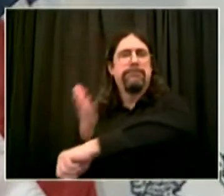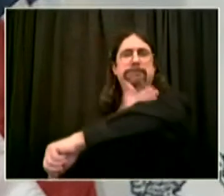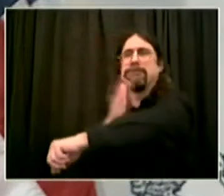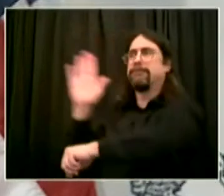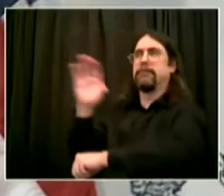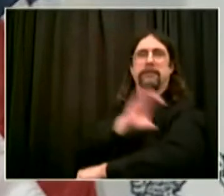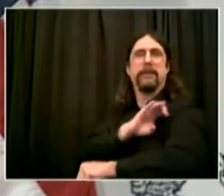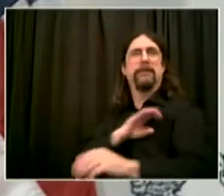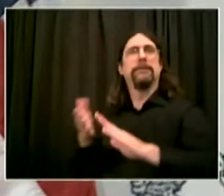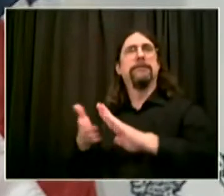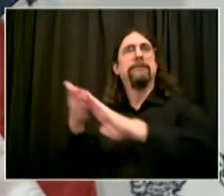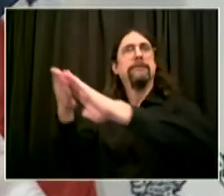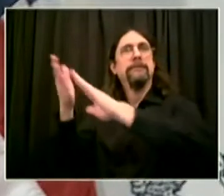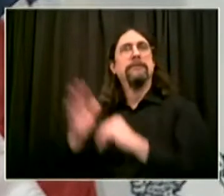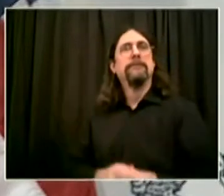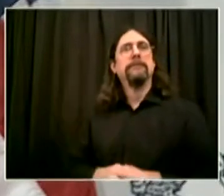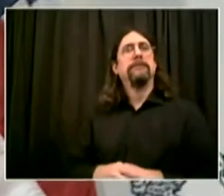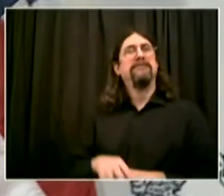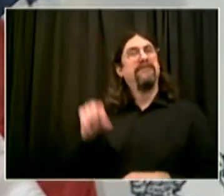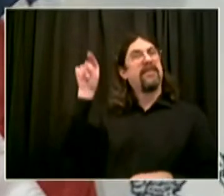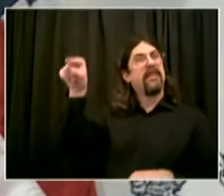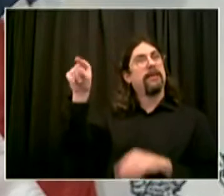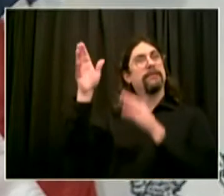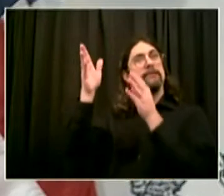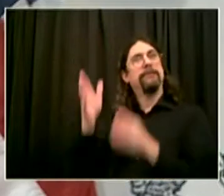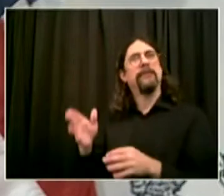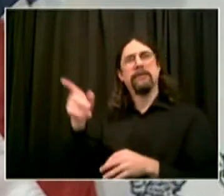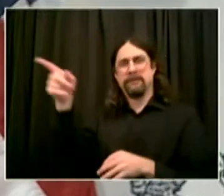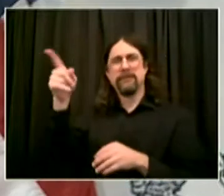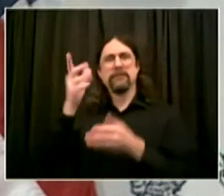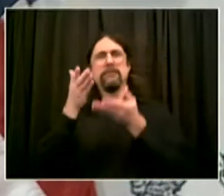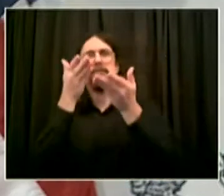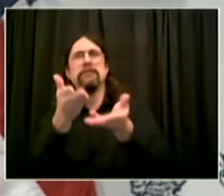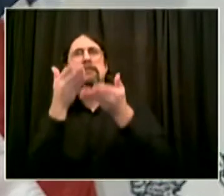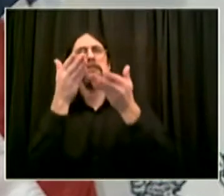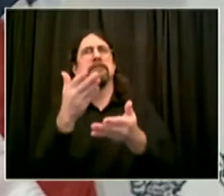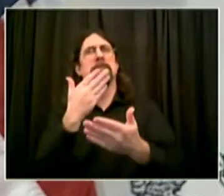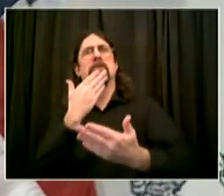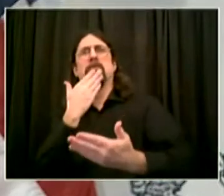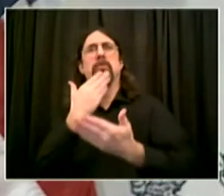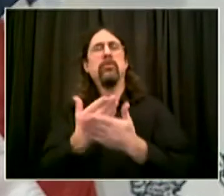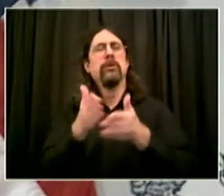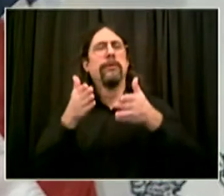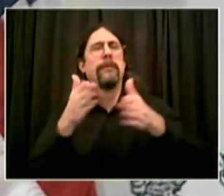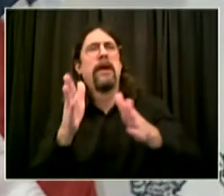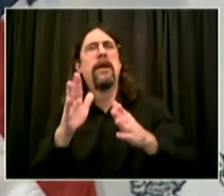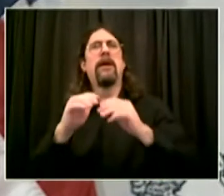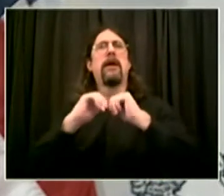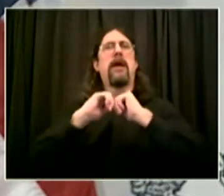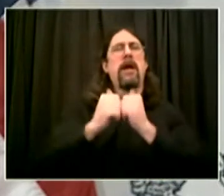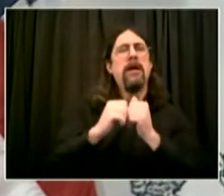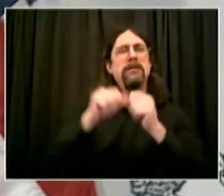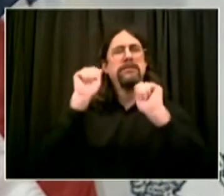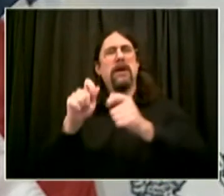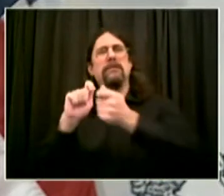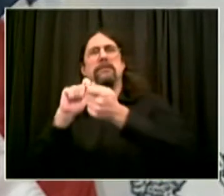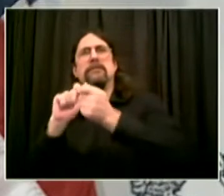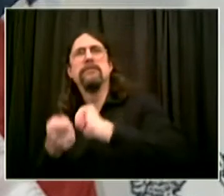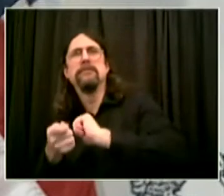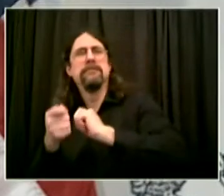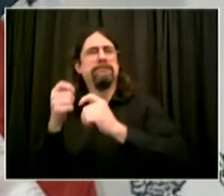the pathway forward. So Jennifer Jones Austin has been a leader on so many fronts, and she's